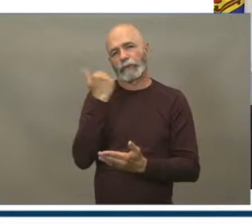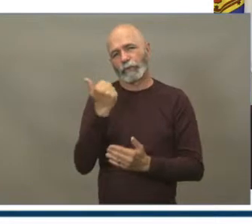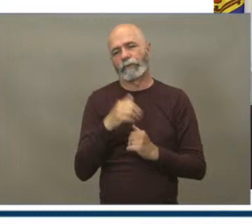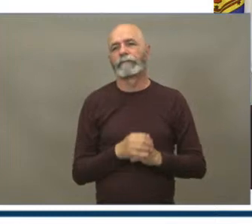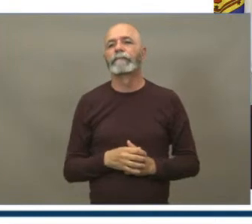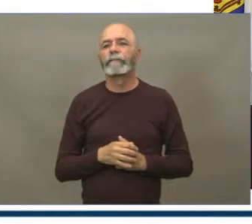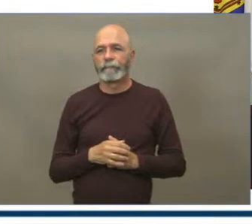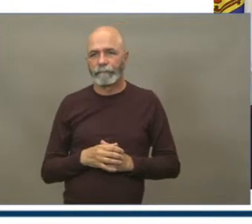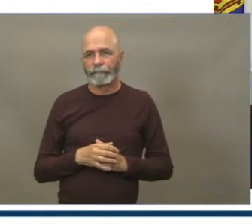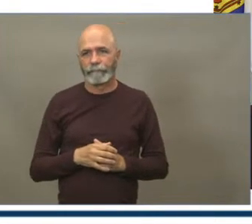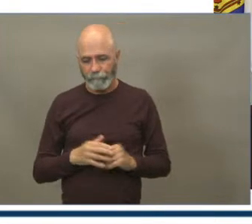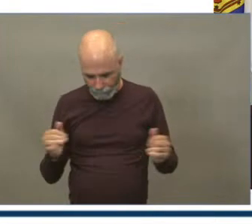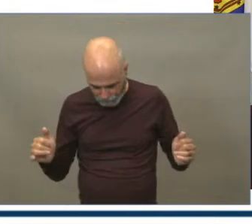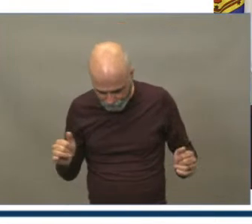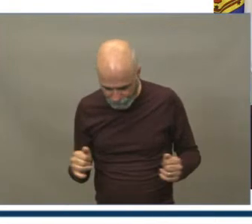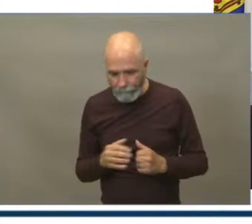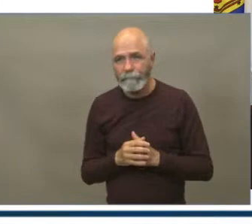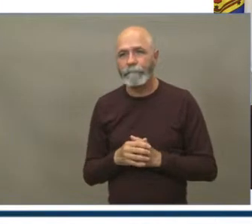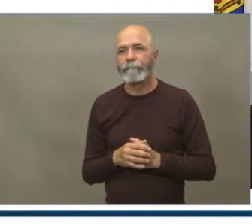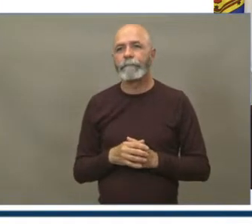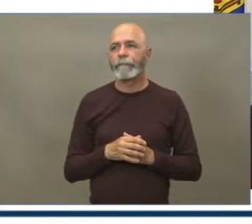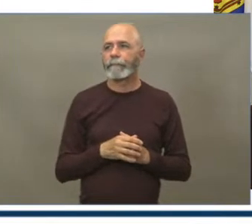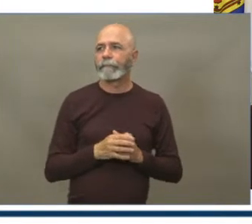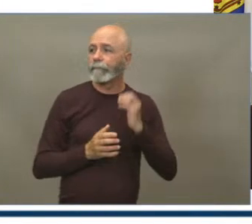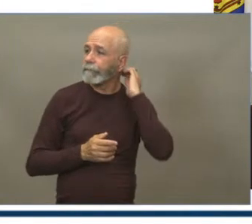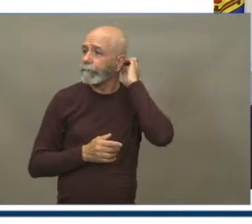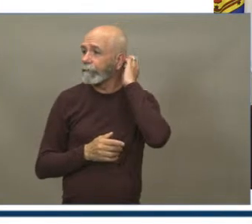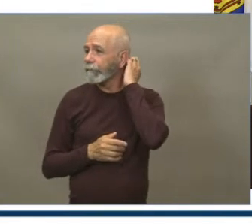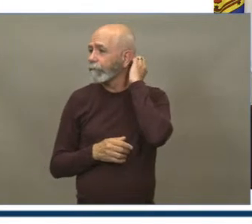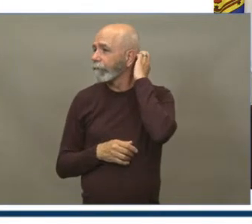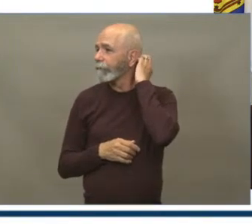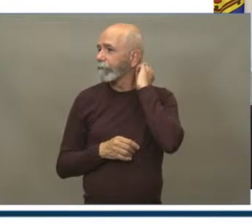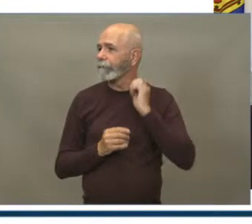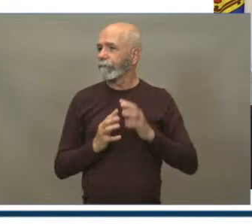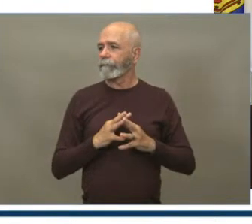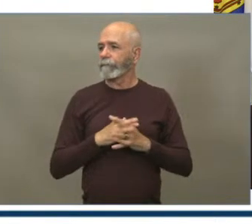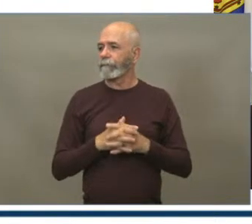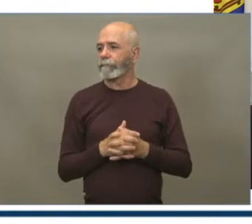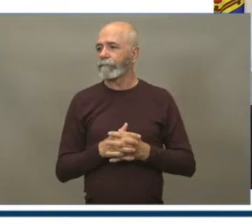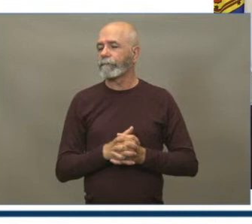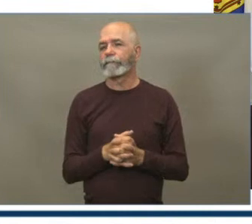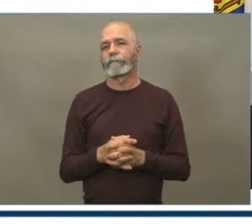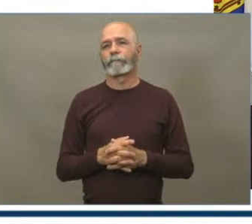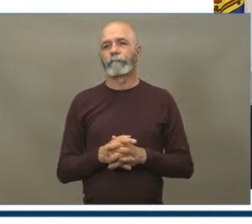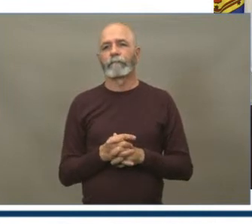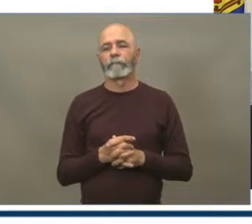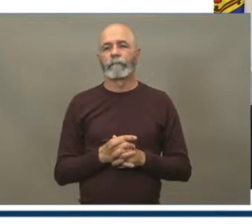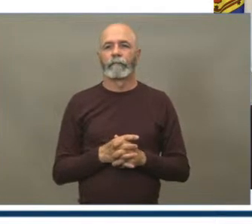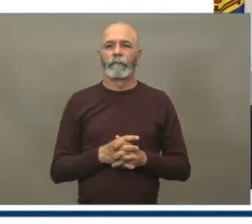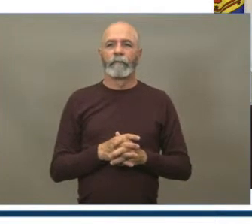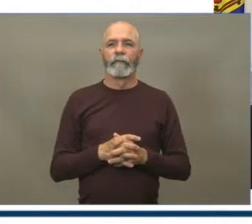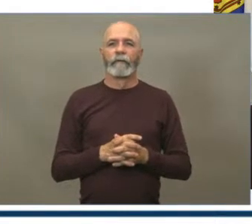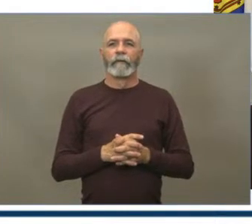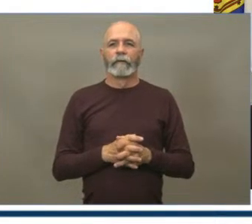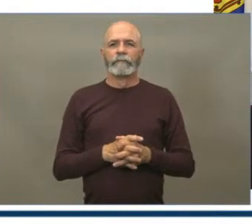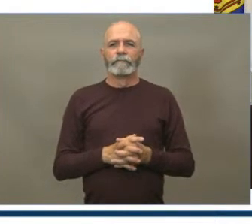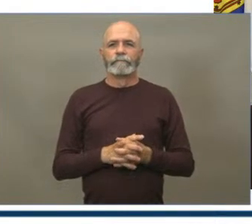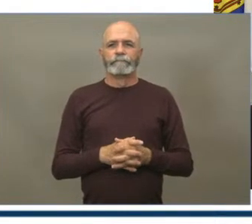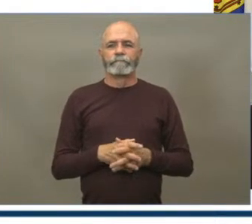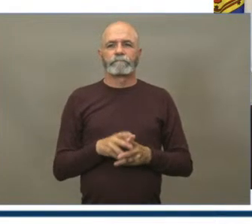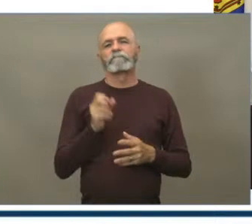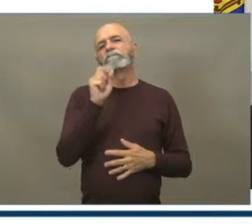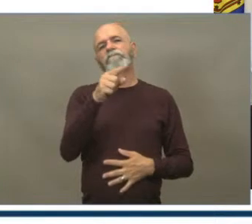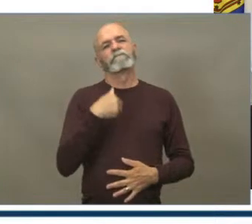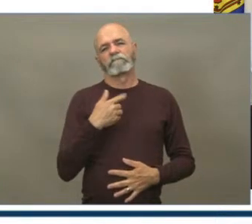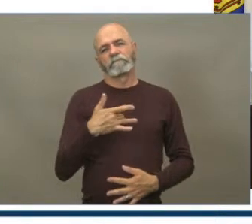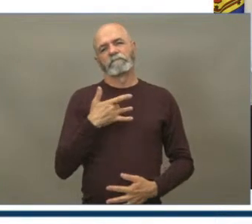follow-up, Natasha. Thank you. Do you have any idea, or can you give us, I guess, an estimate of how many people in this province are